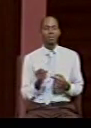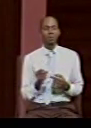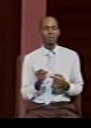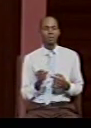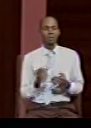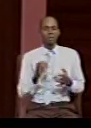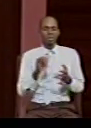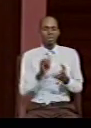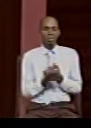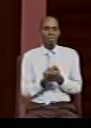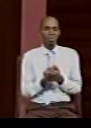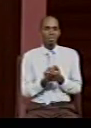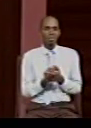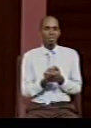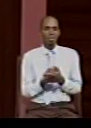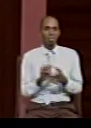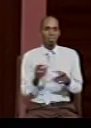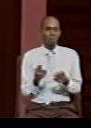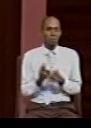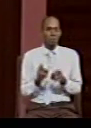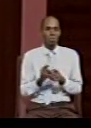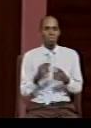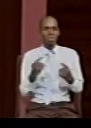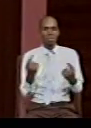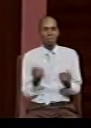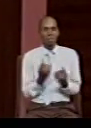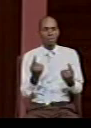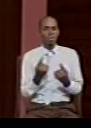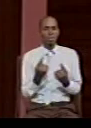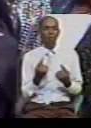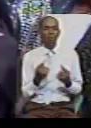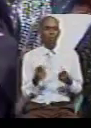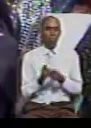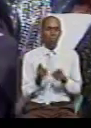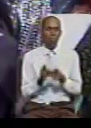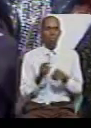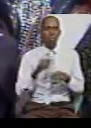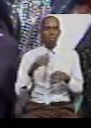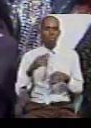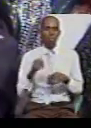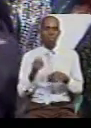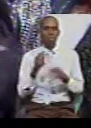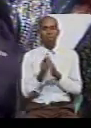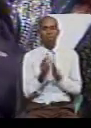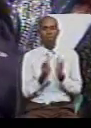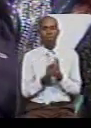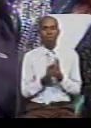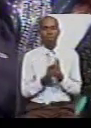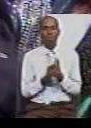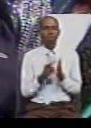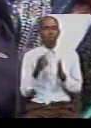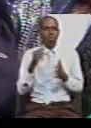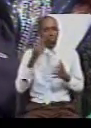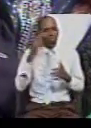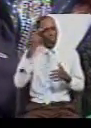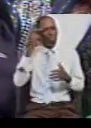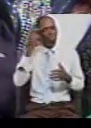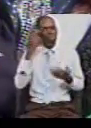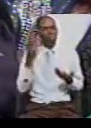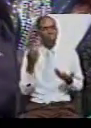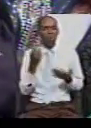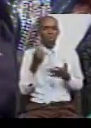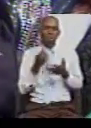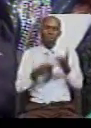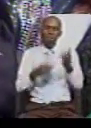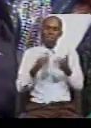transgresses also the law. If you are wondering, what is sin? Sin